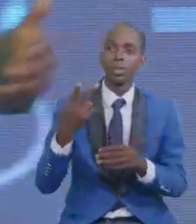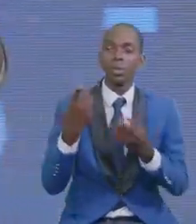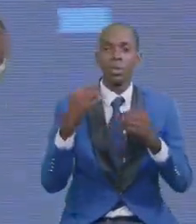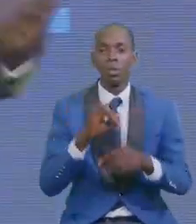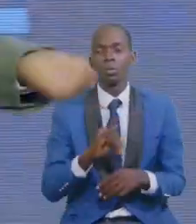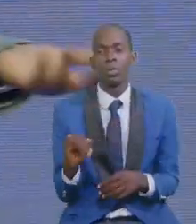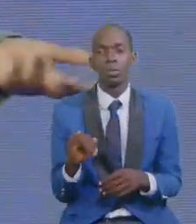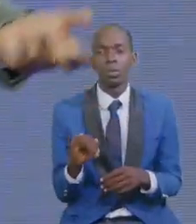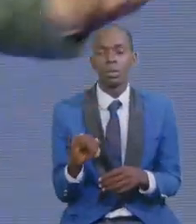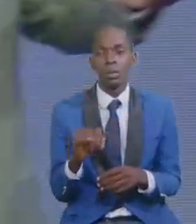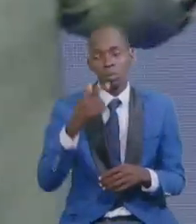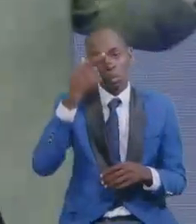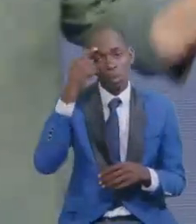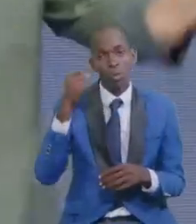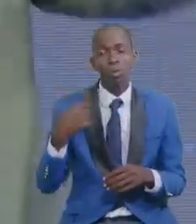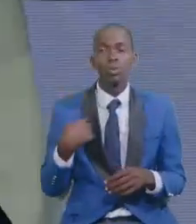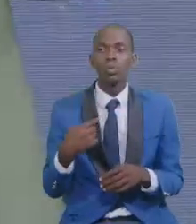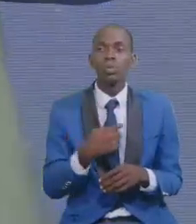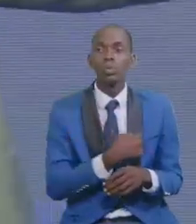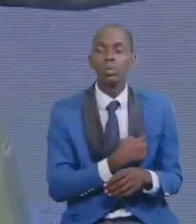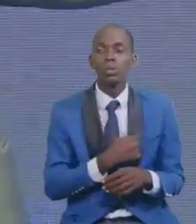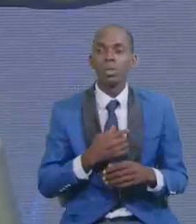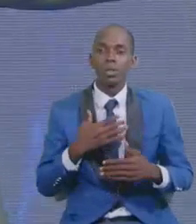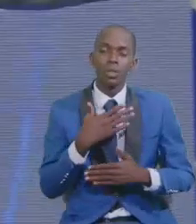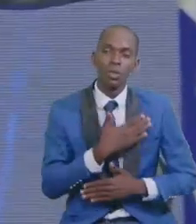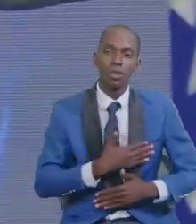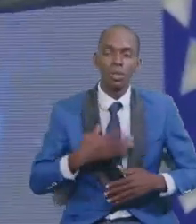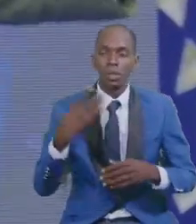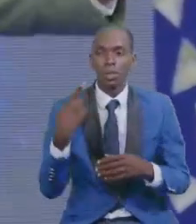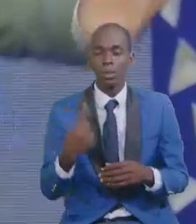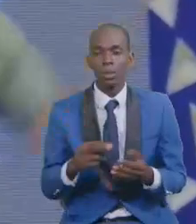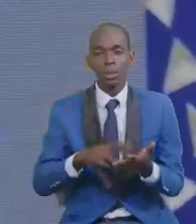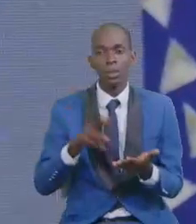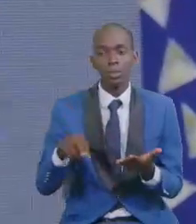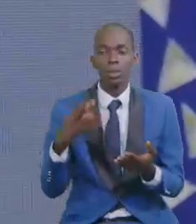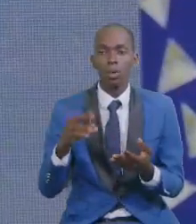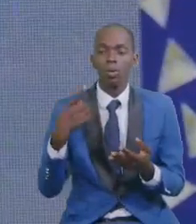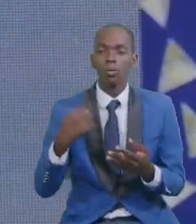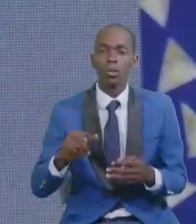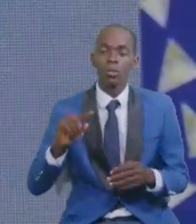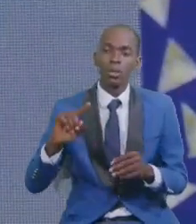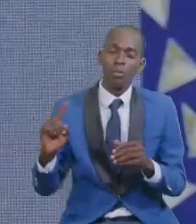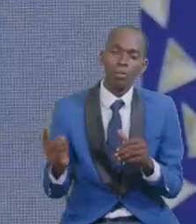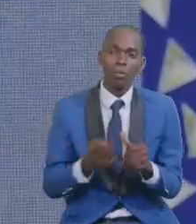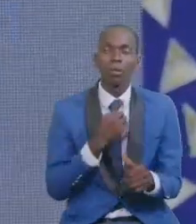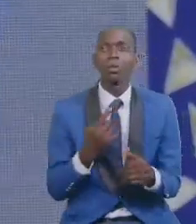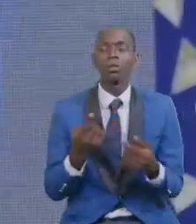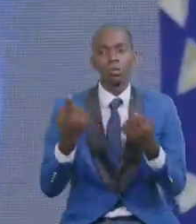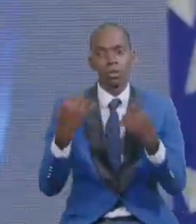because we're enjoying the result of the first coming.